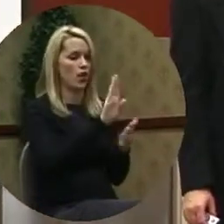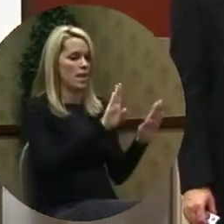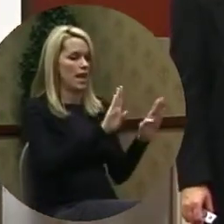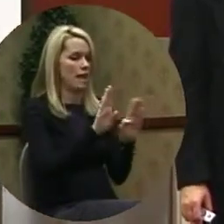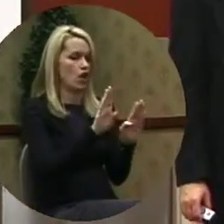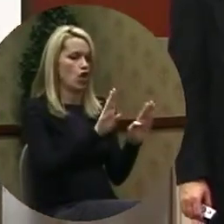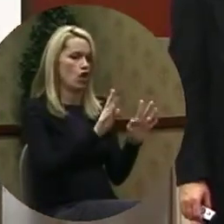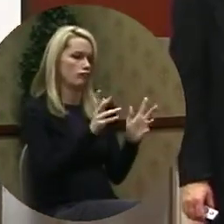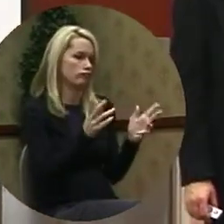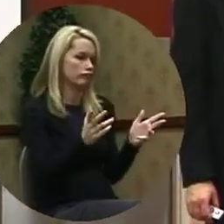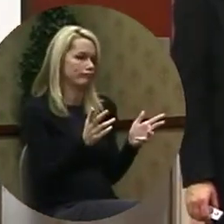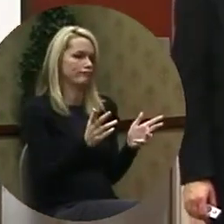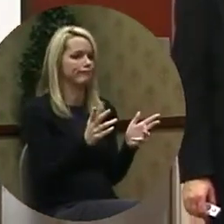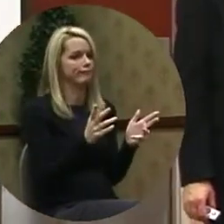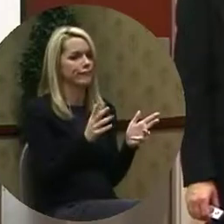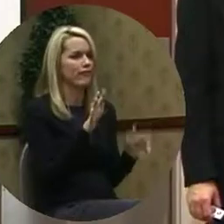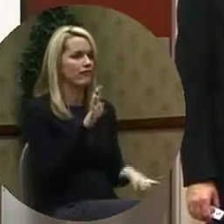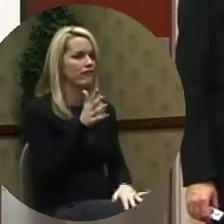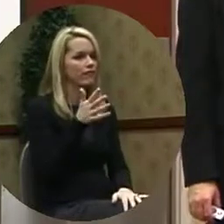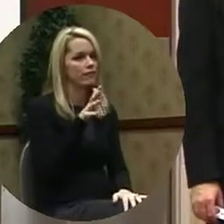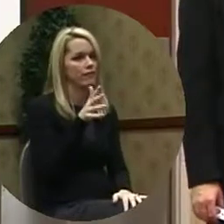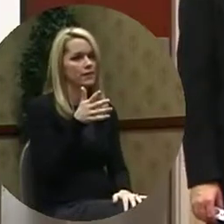probably fairly